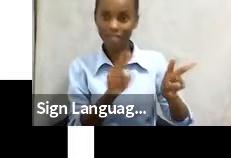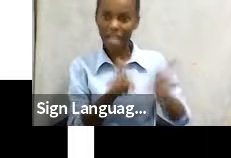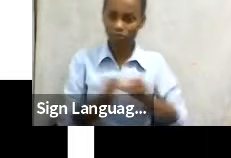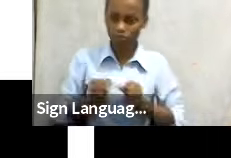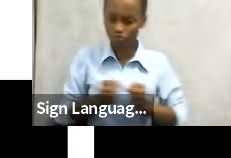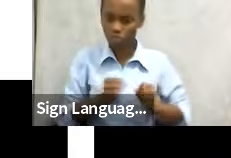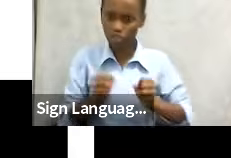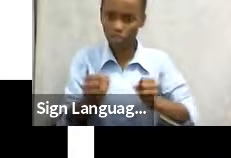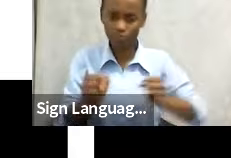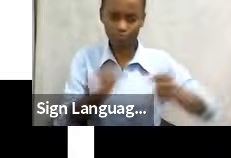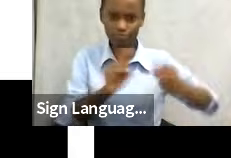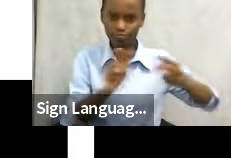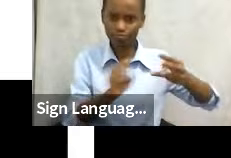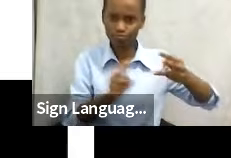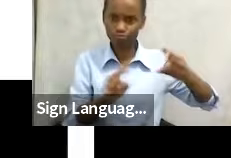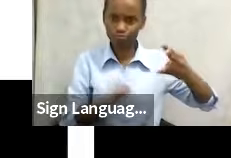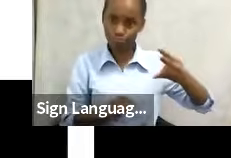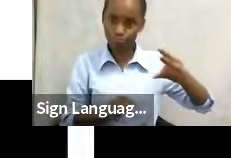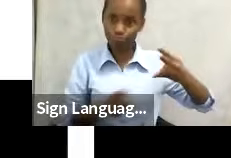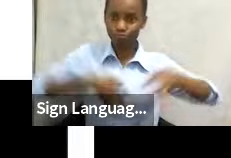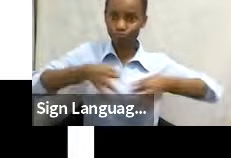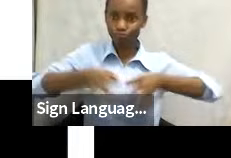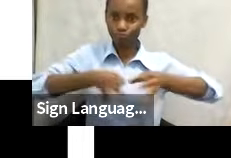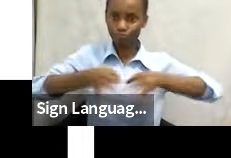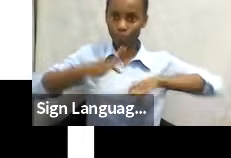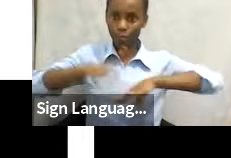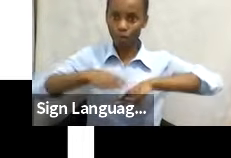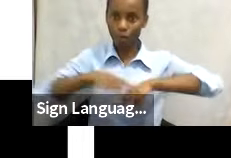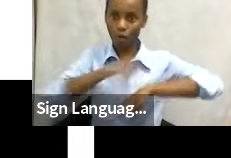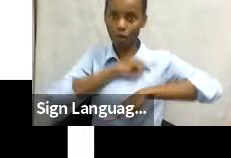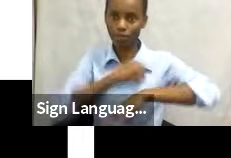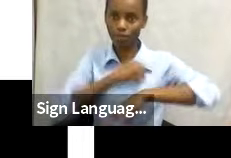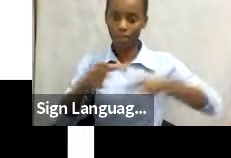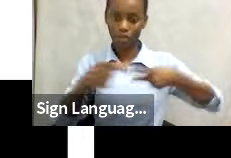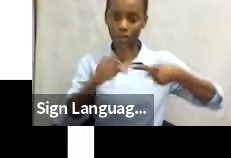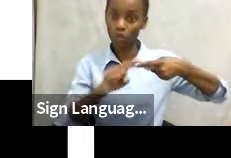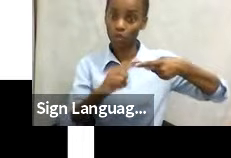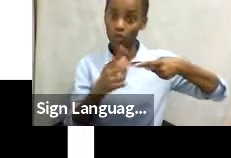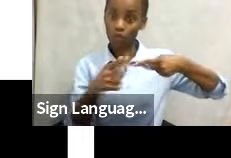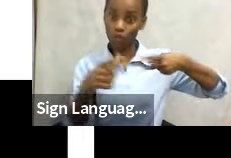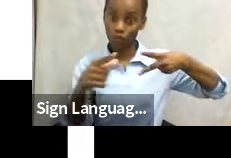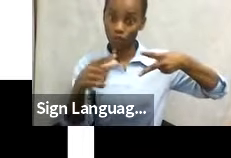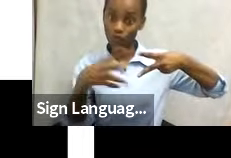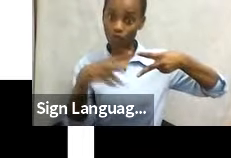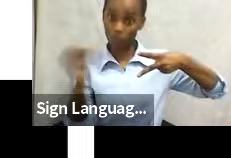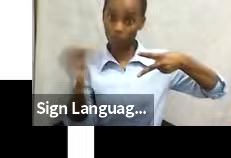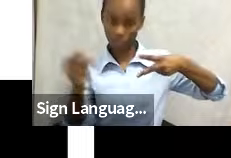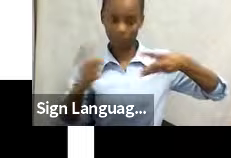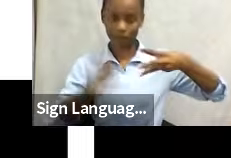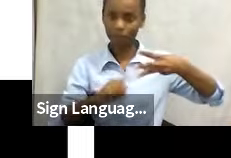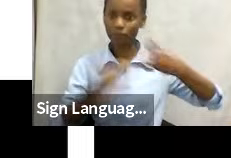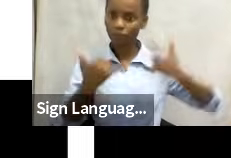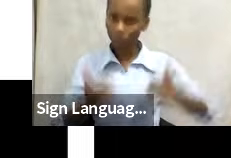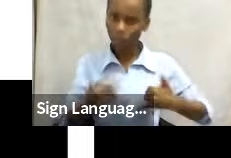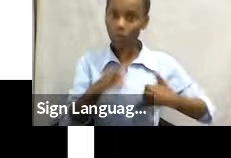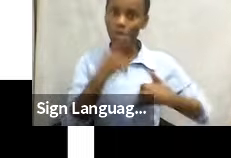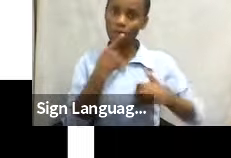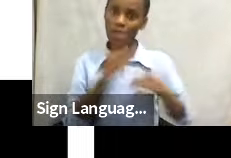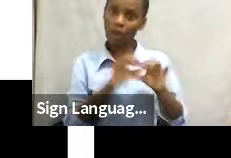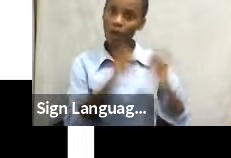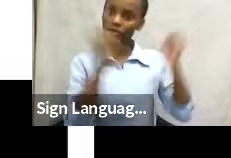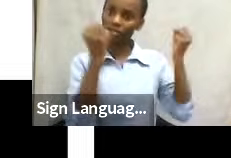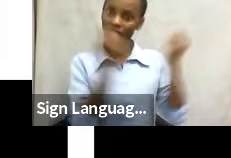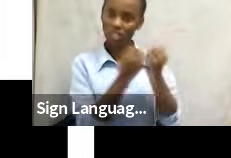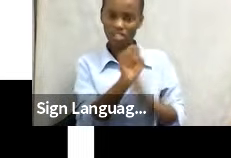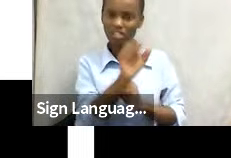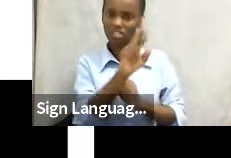objectives, but I'll only touch on two. Again, our vision is we want to be a modern, smart organization that you can trust, and we want to